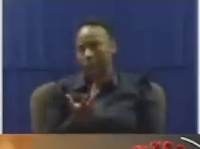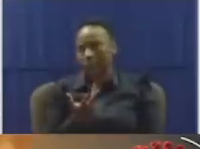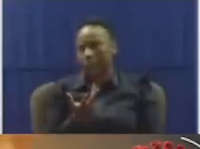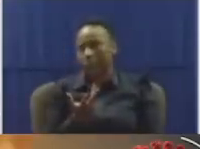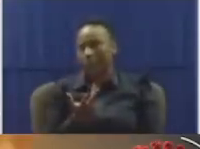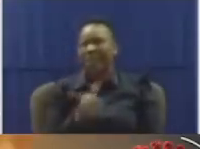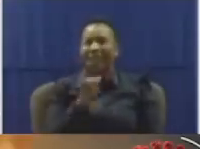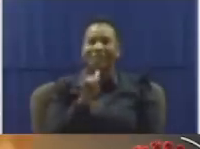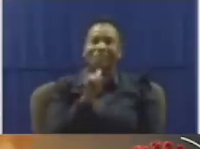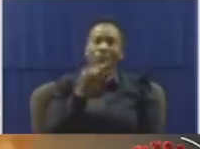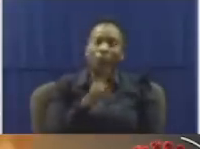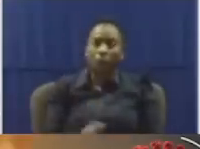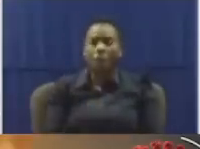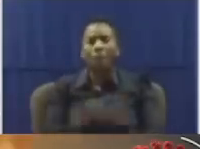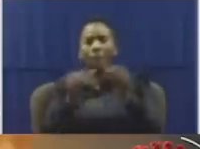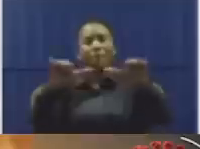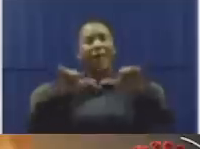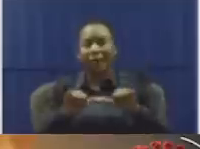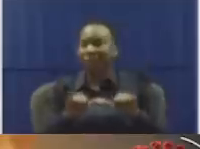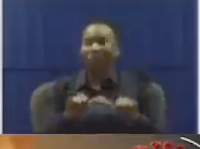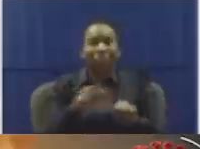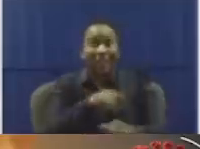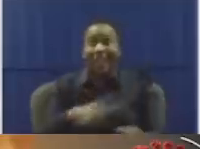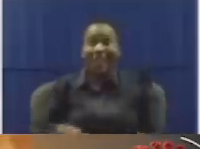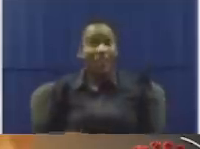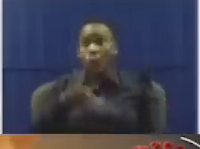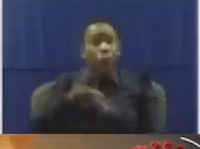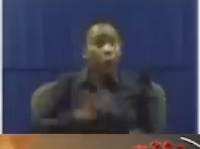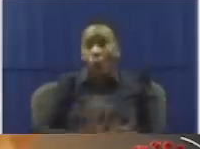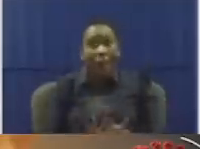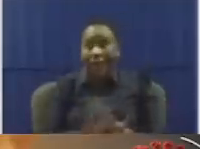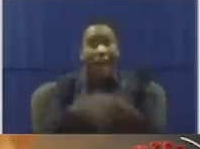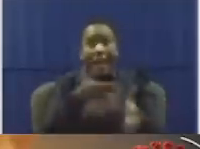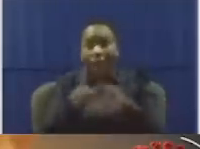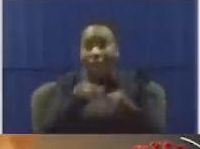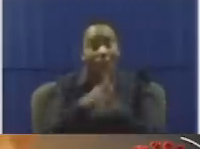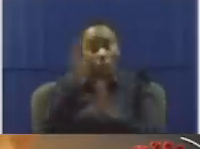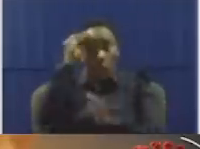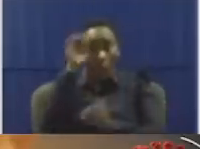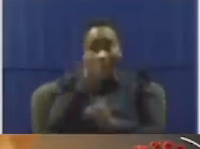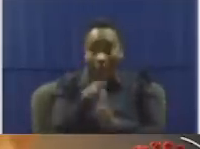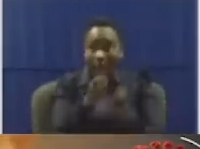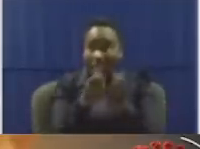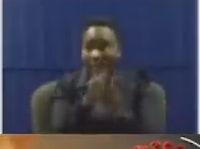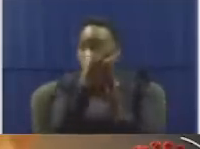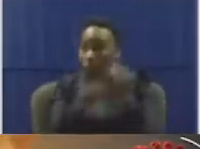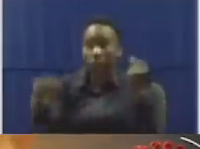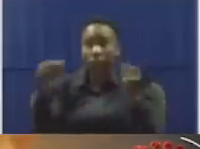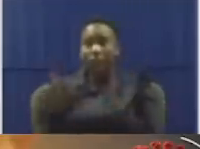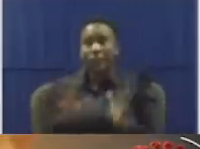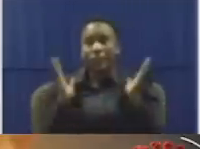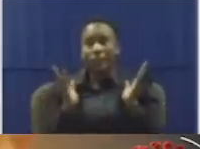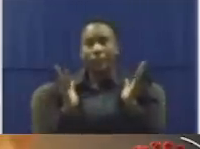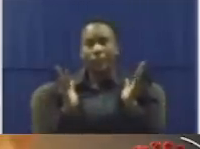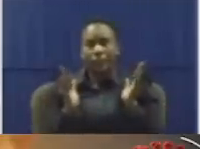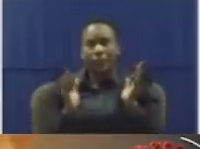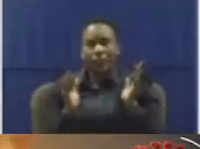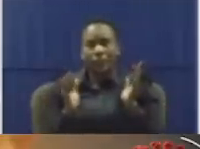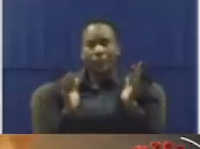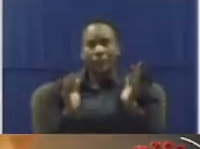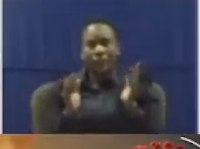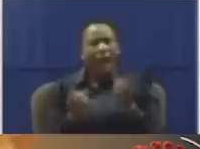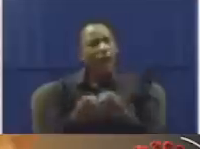Never mind getting it back, Mr. President. You didn't want anyone to know it was gone in the first place. Just how much money must you have